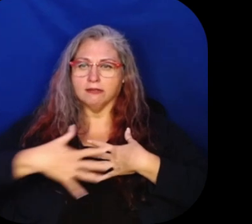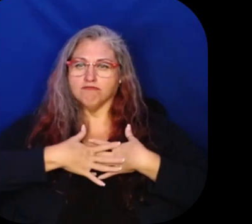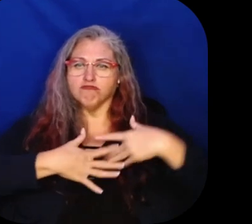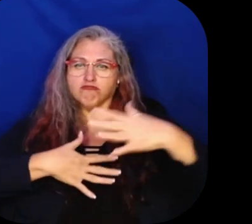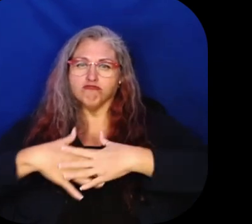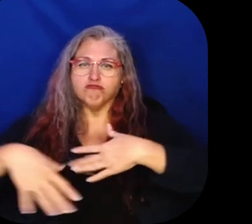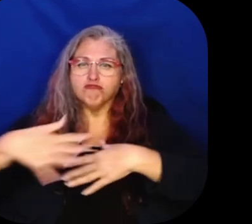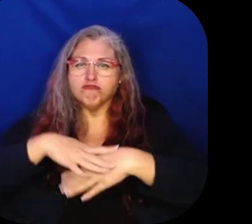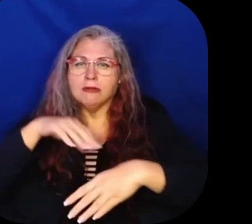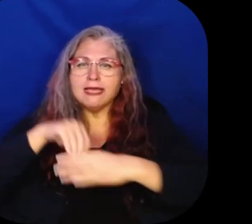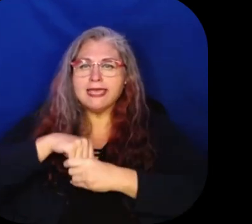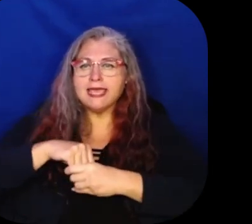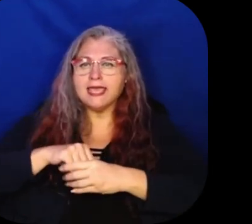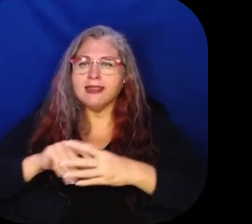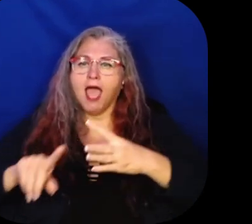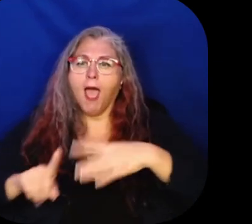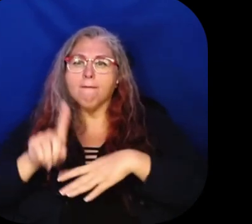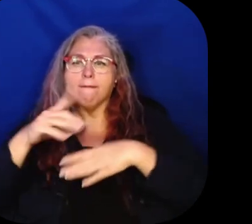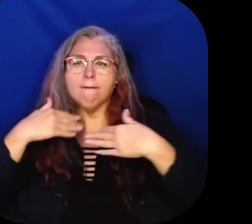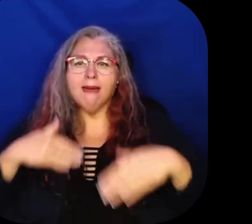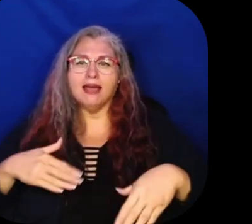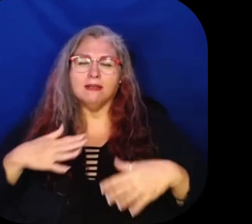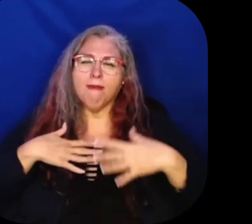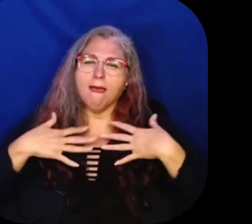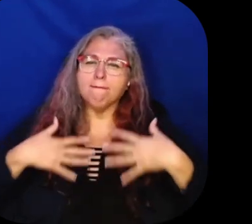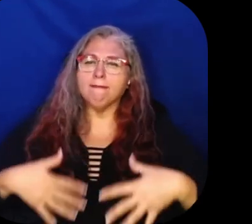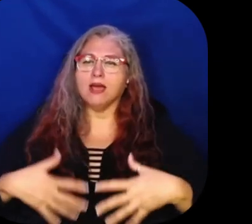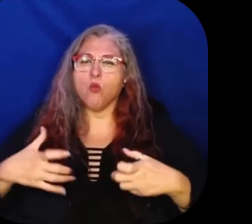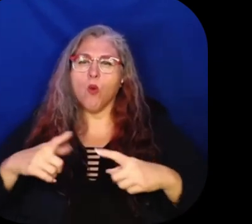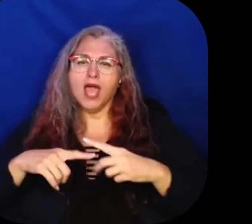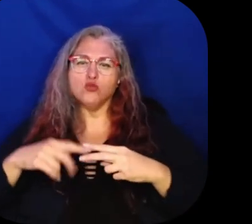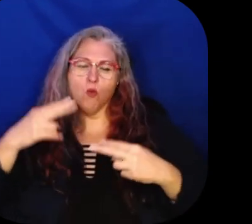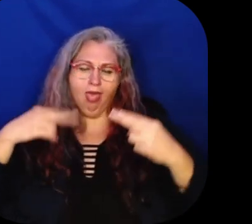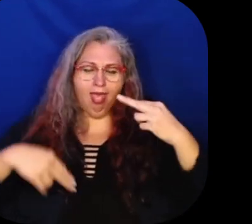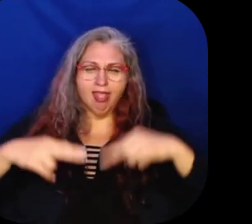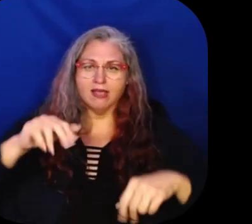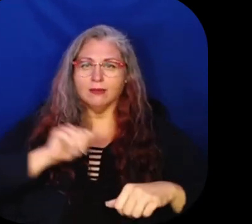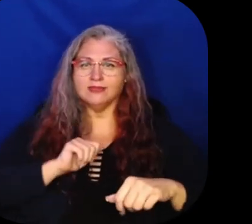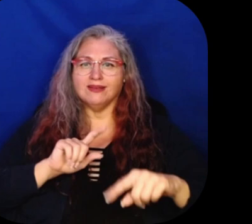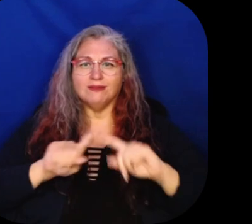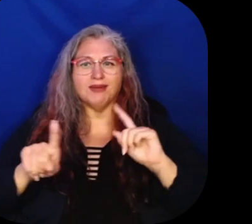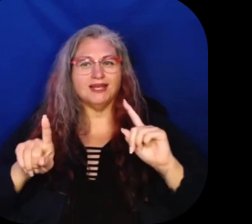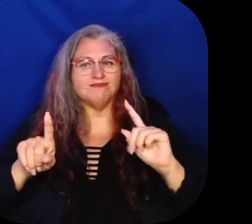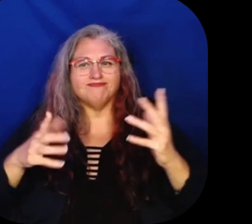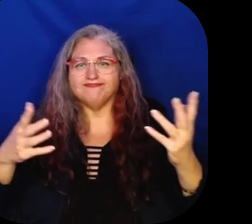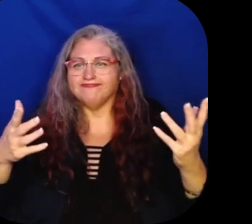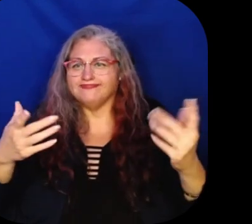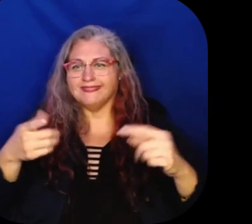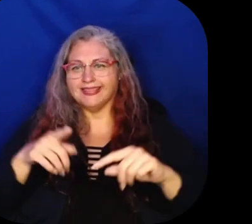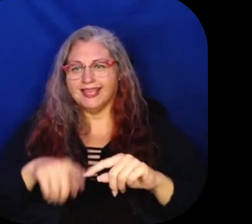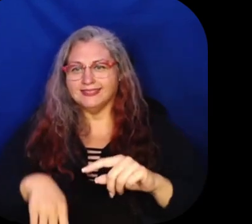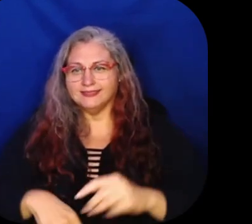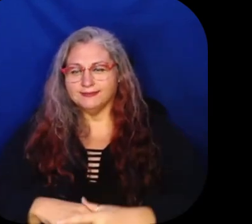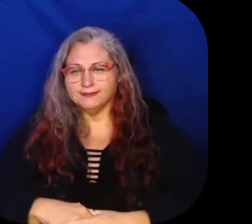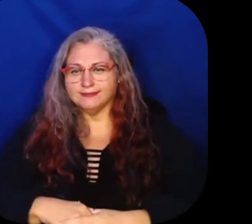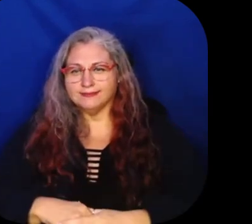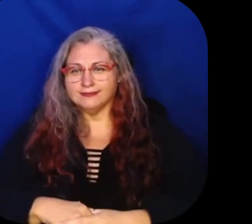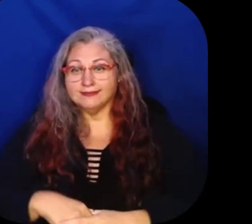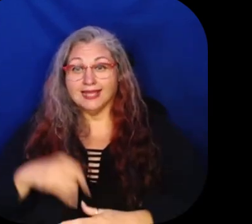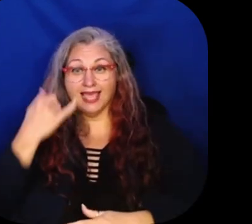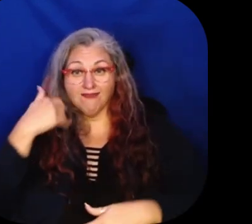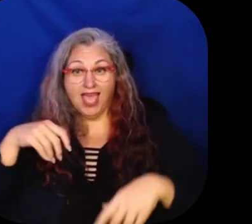up my bodies that want to lick themselves but can't. Because if I could,